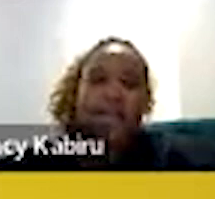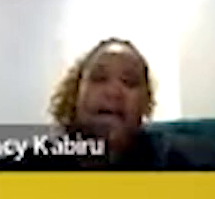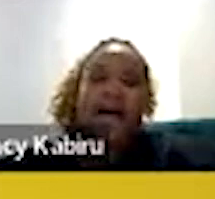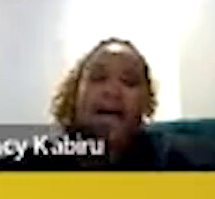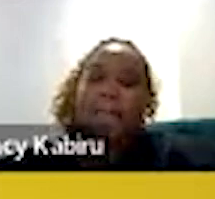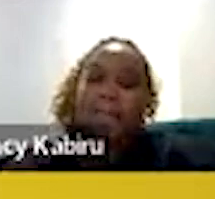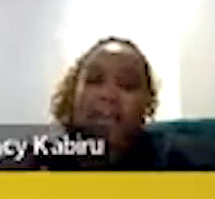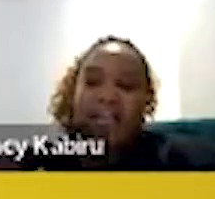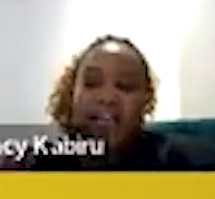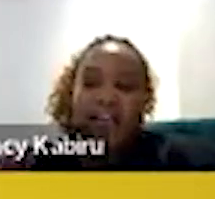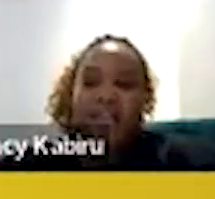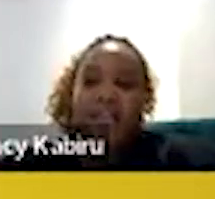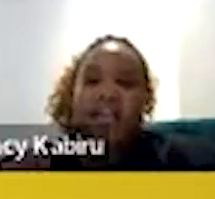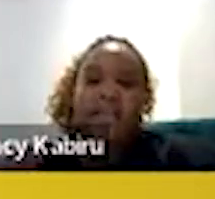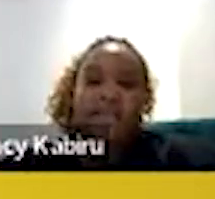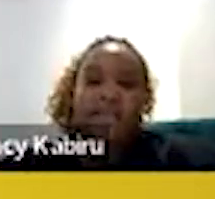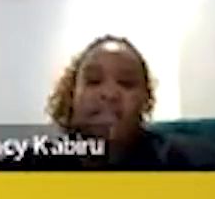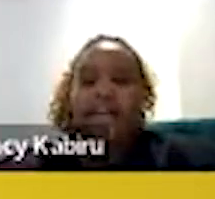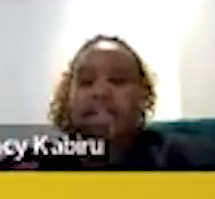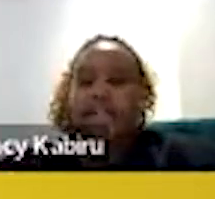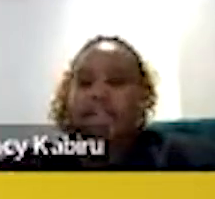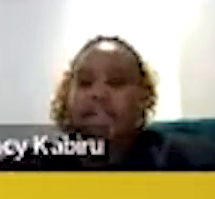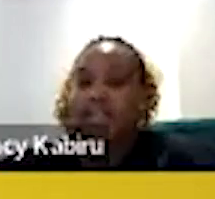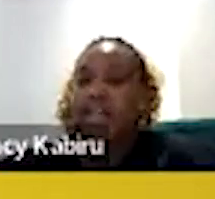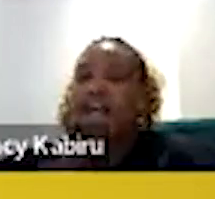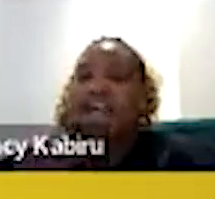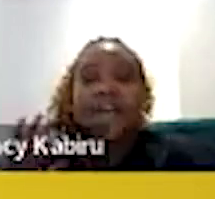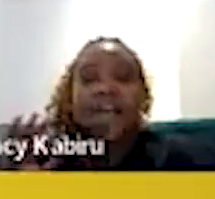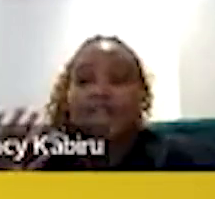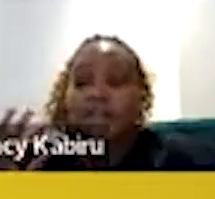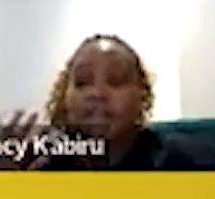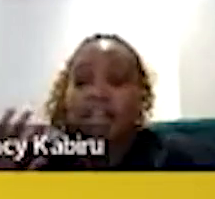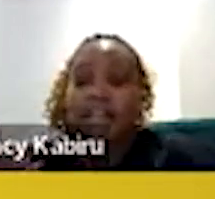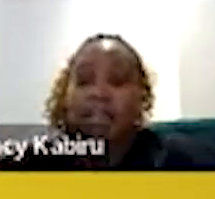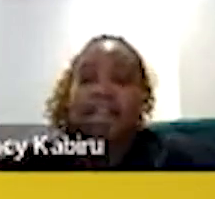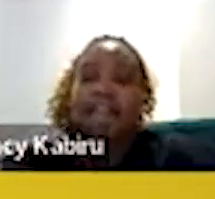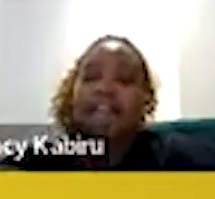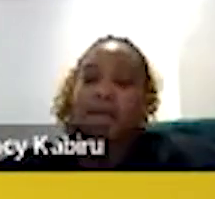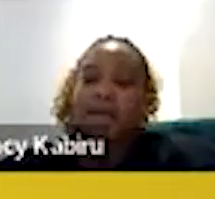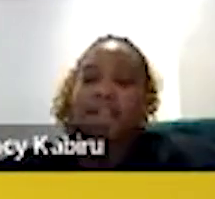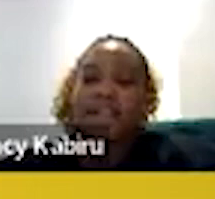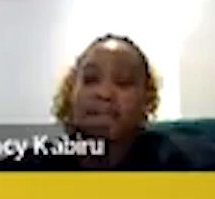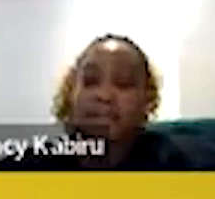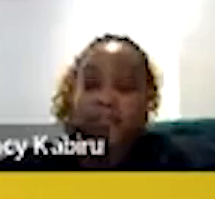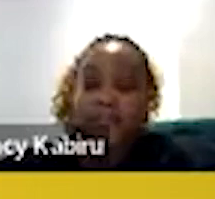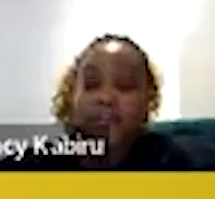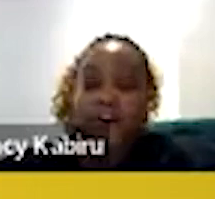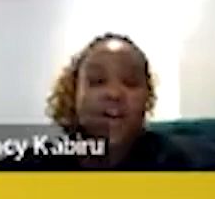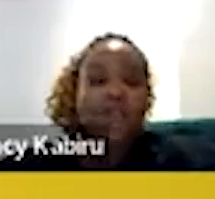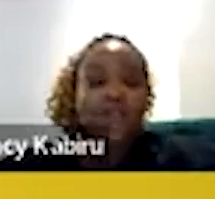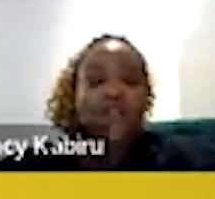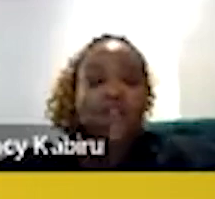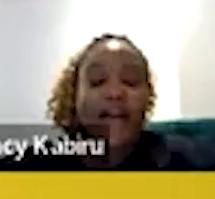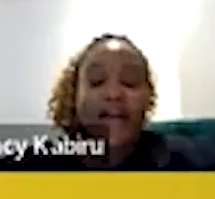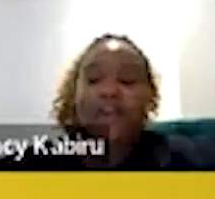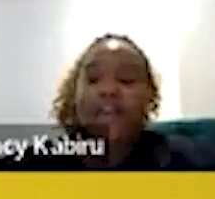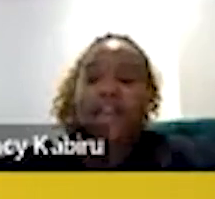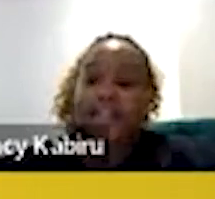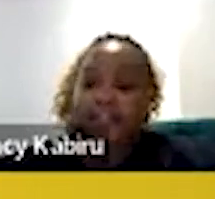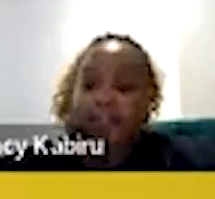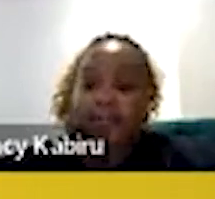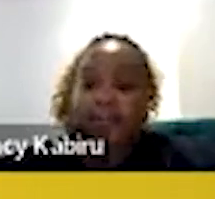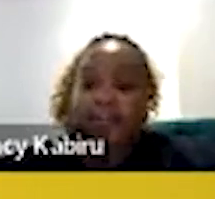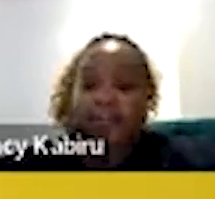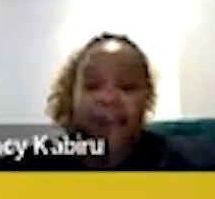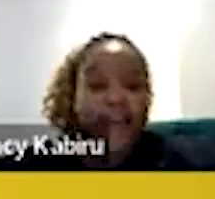support. Make time for therapeutic activities. Can you guys stop telling me that therapy is expensive? All of you need to come